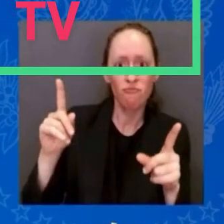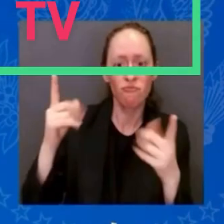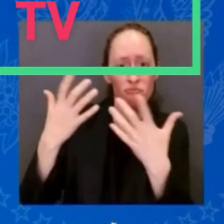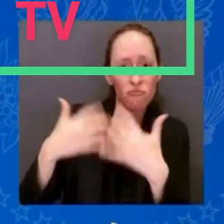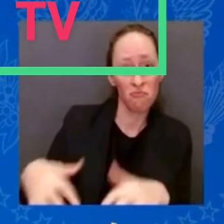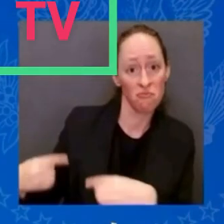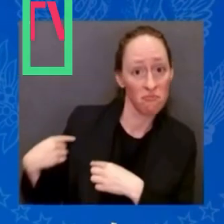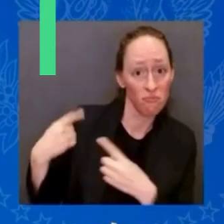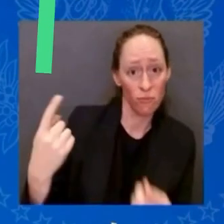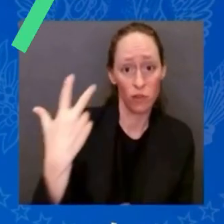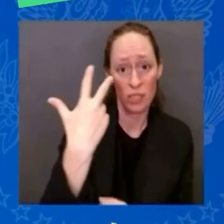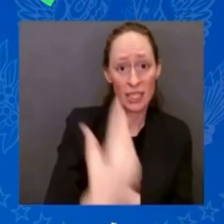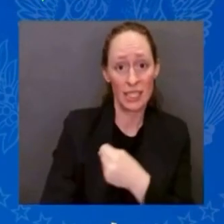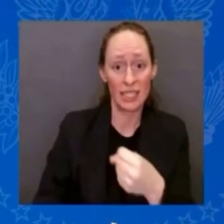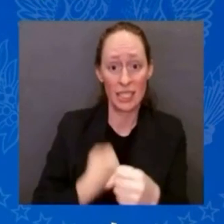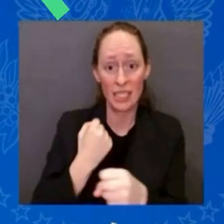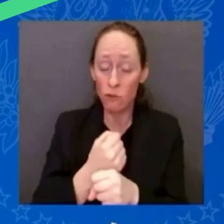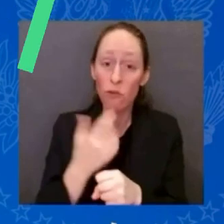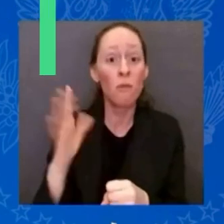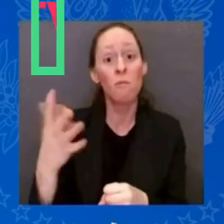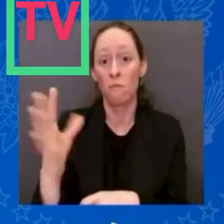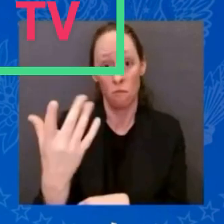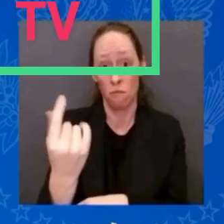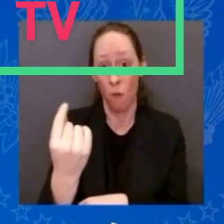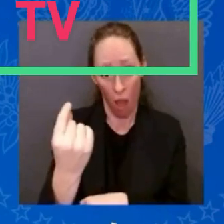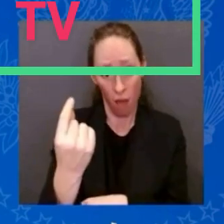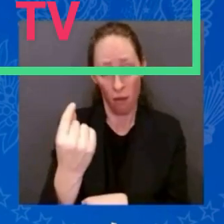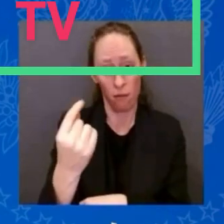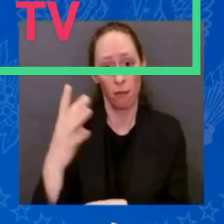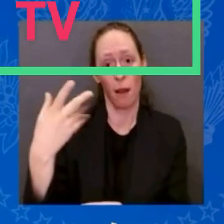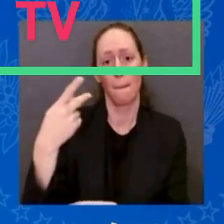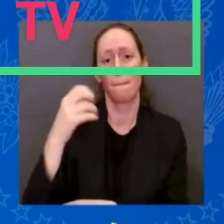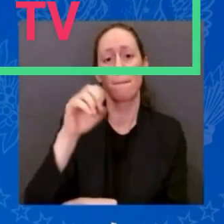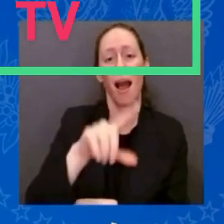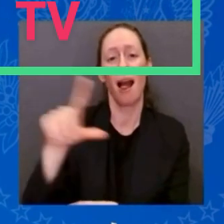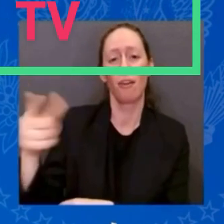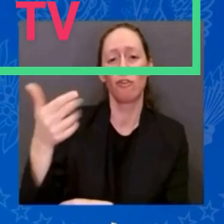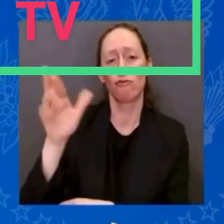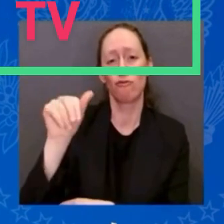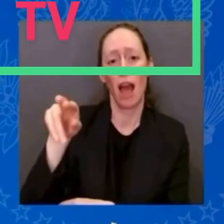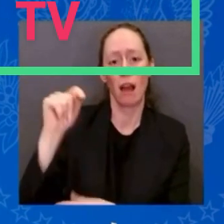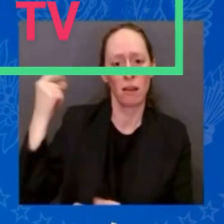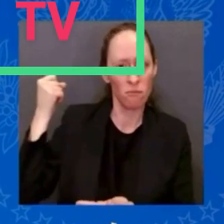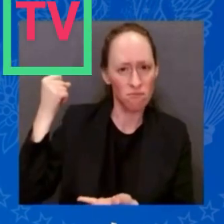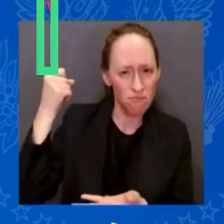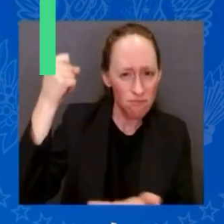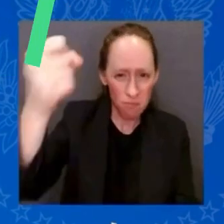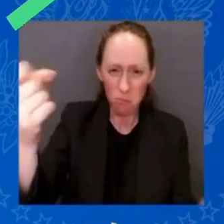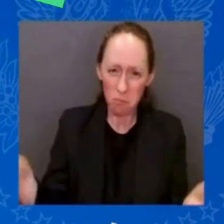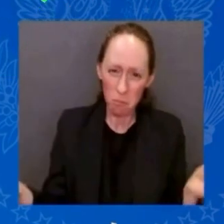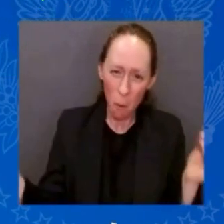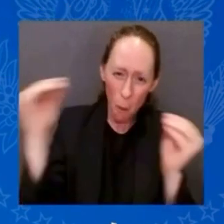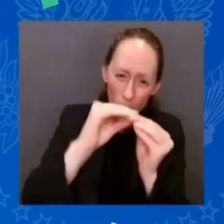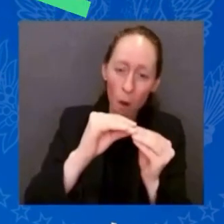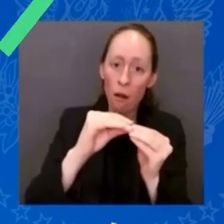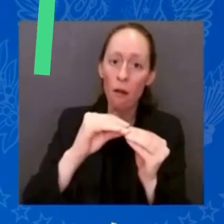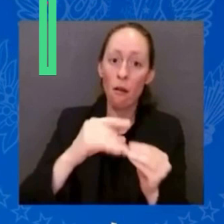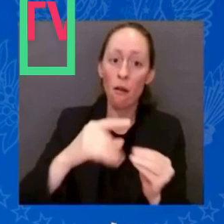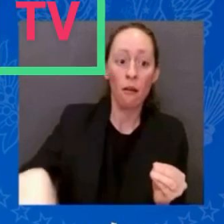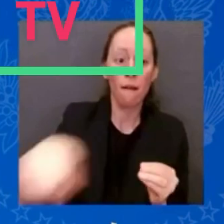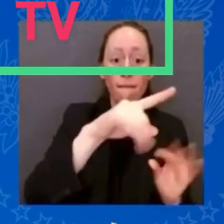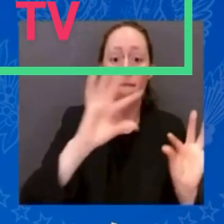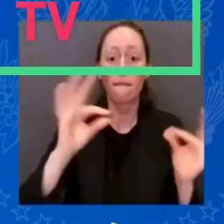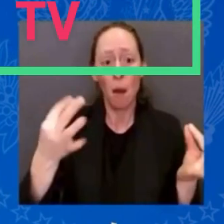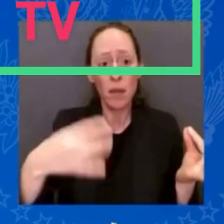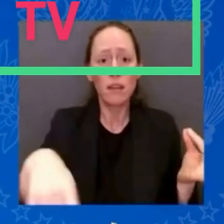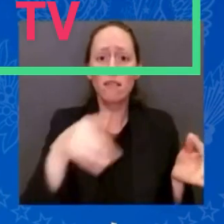efforts in over a decade, helping students from families who nearly all make less than $60,000 a year. Then